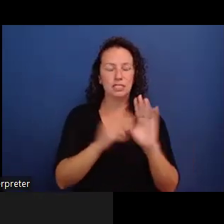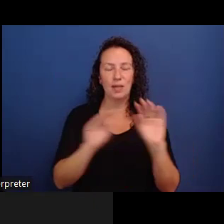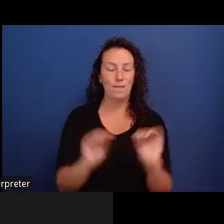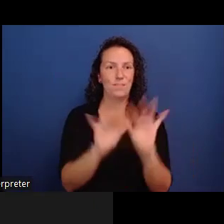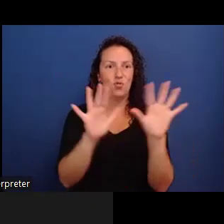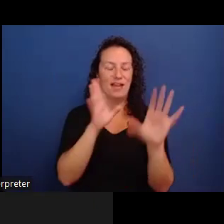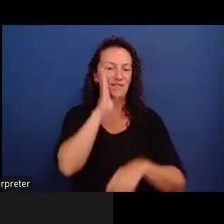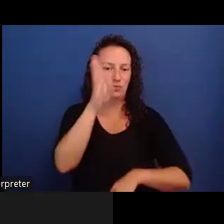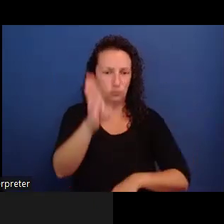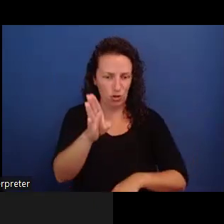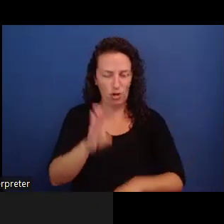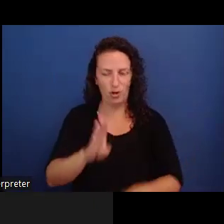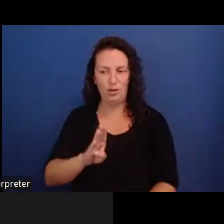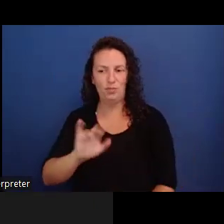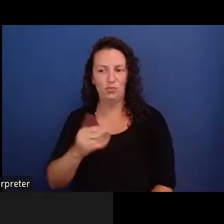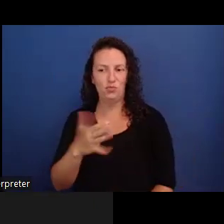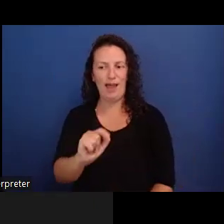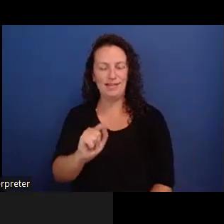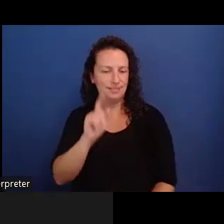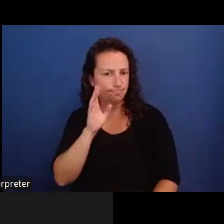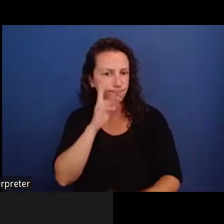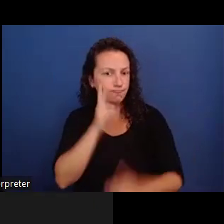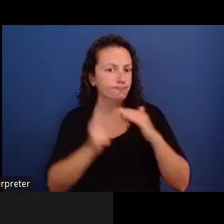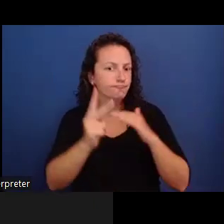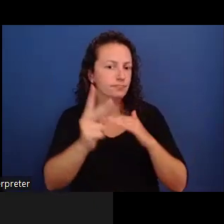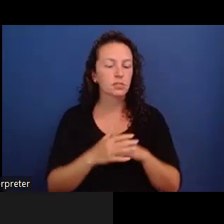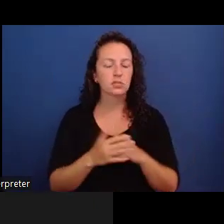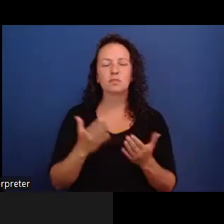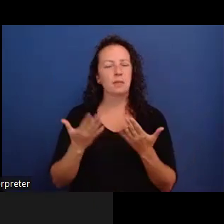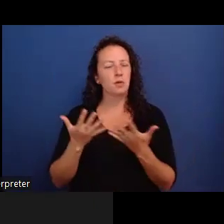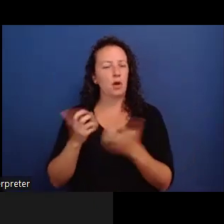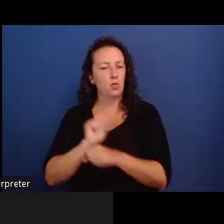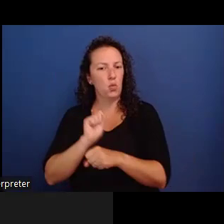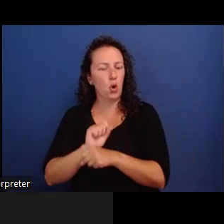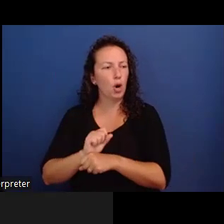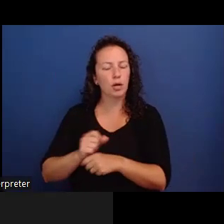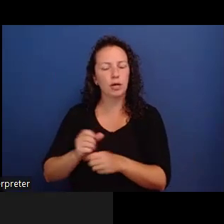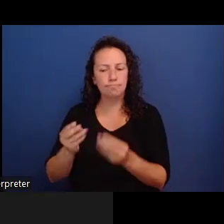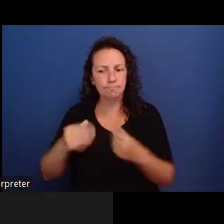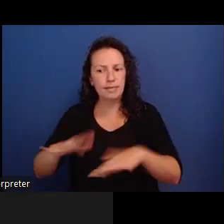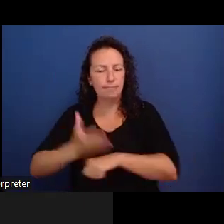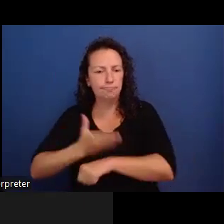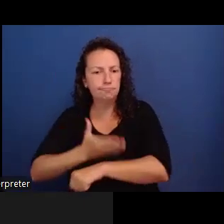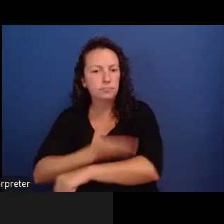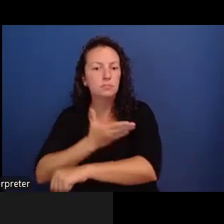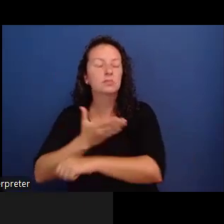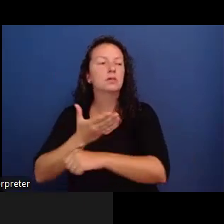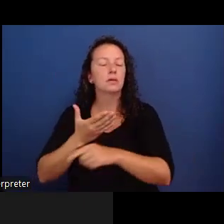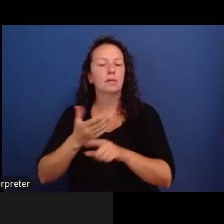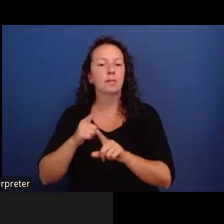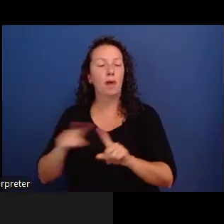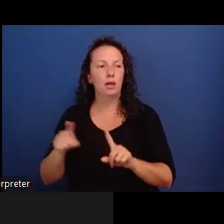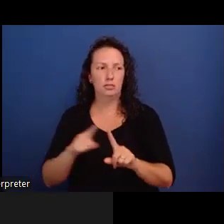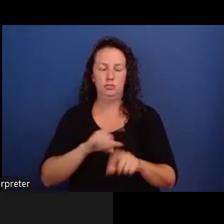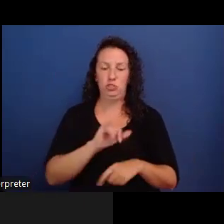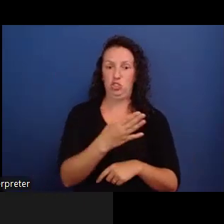want to be a landscaper, but maybe it says, I don't know, surveyor, and that has the bright outlook. So